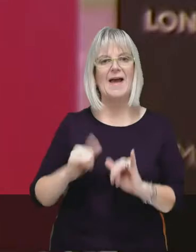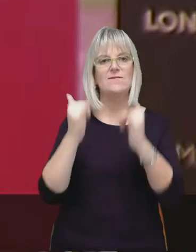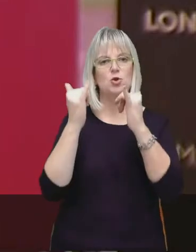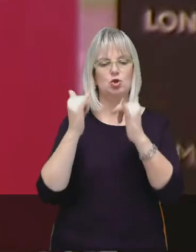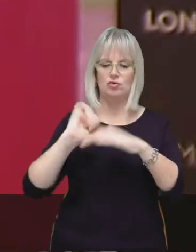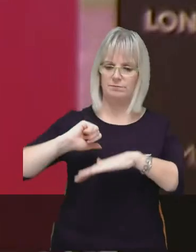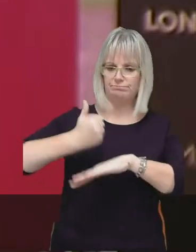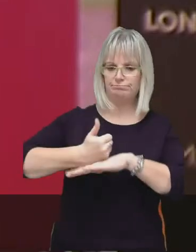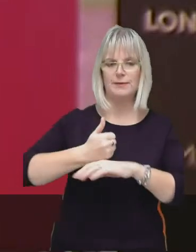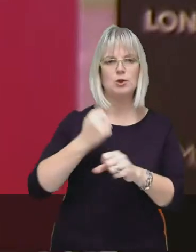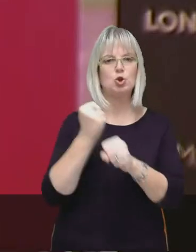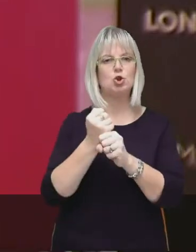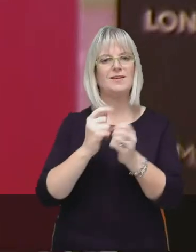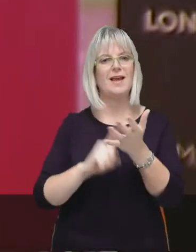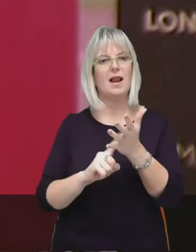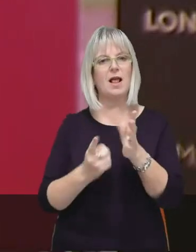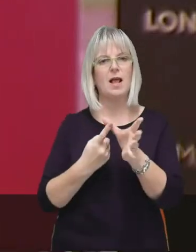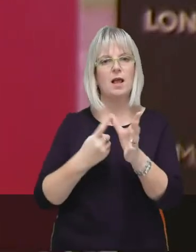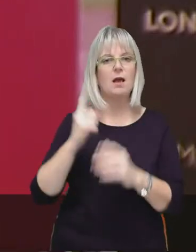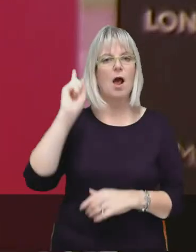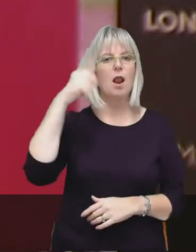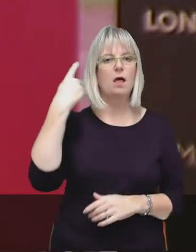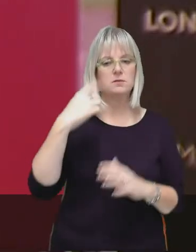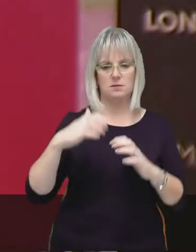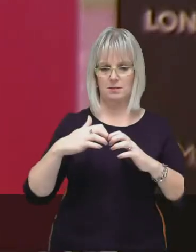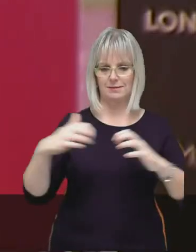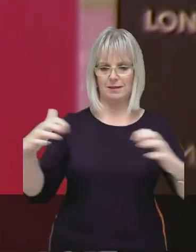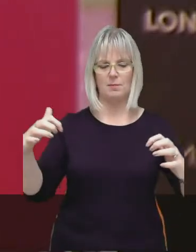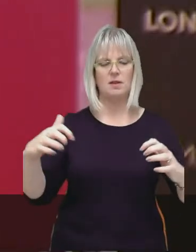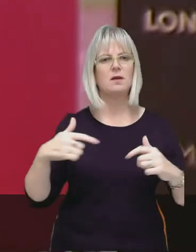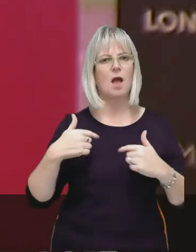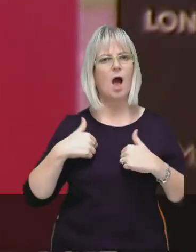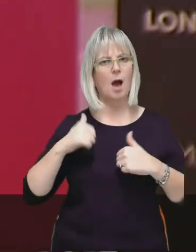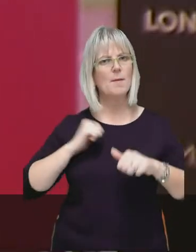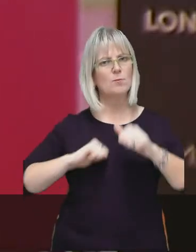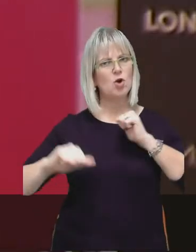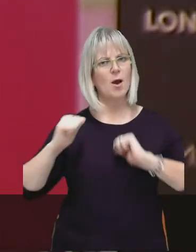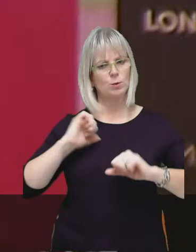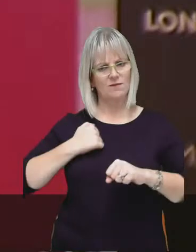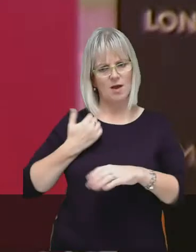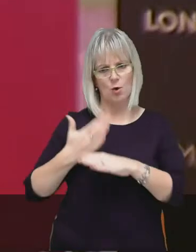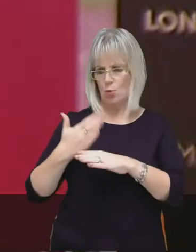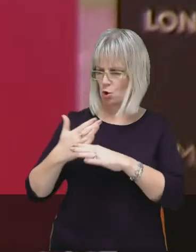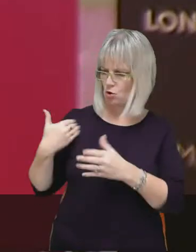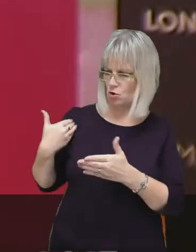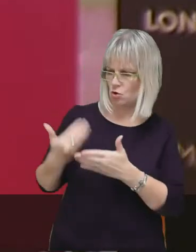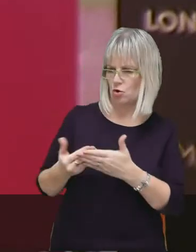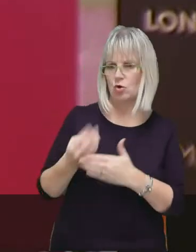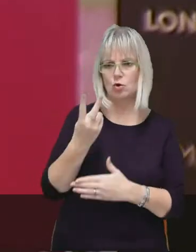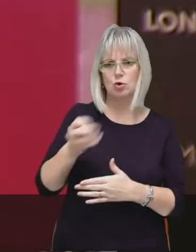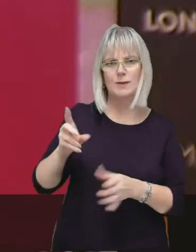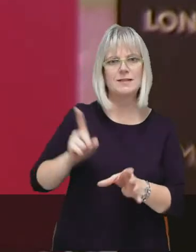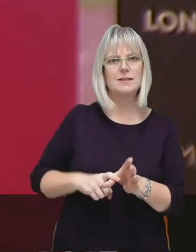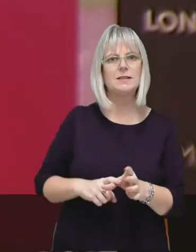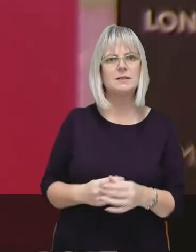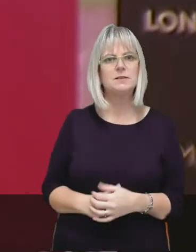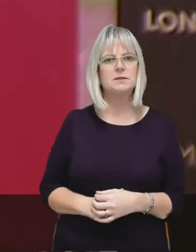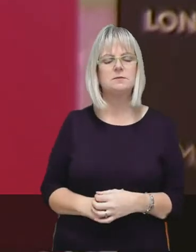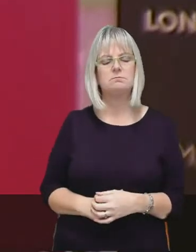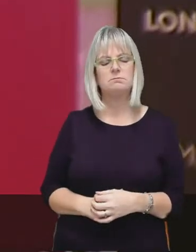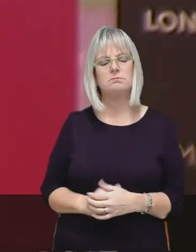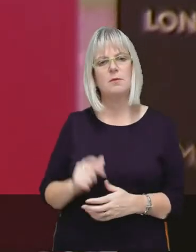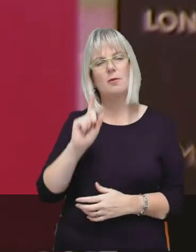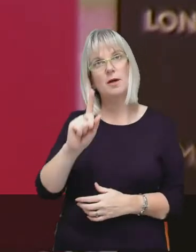which our work has shaped London over this period. As we look ahead to London's recovery in